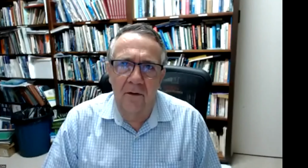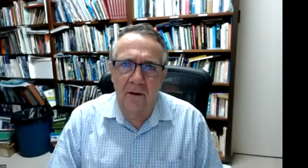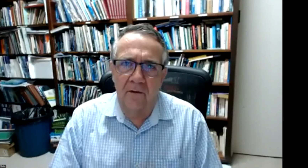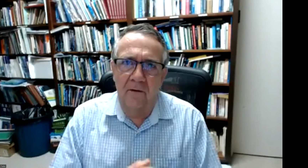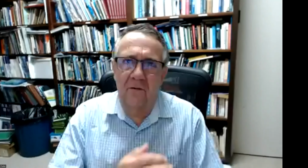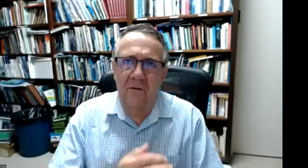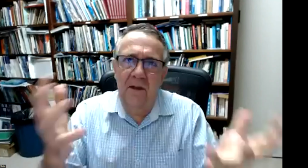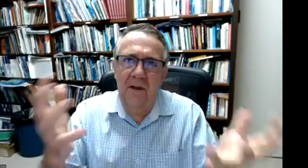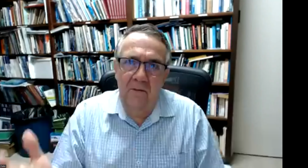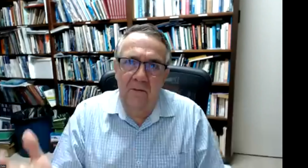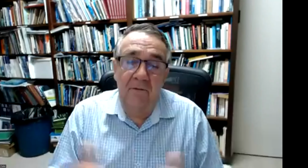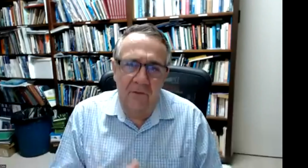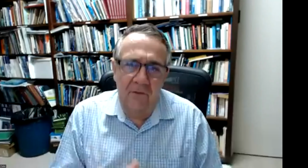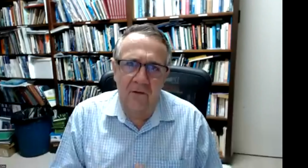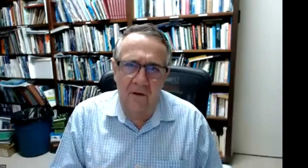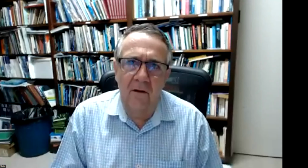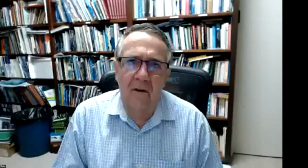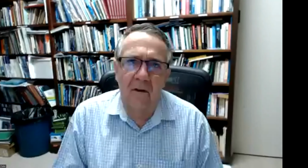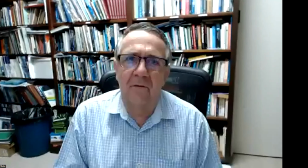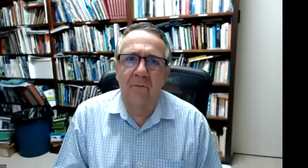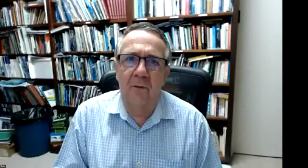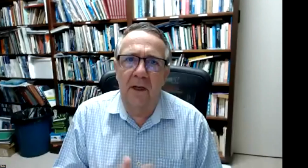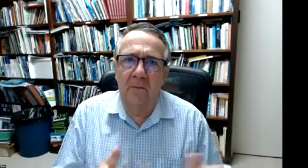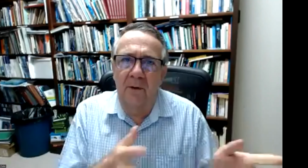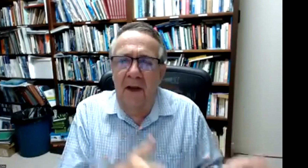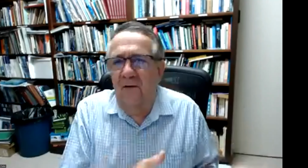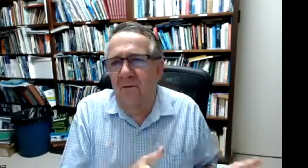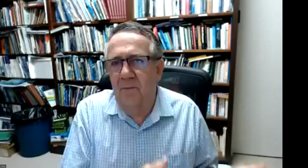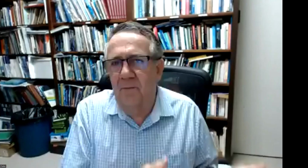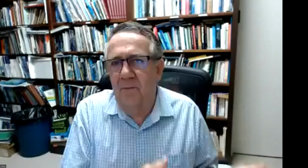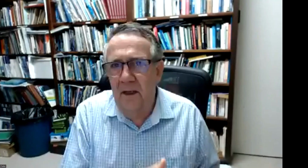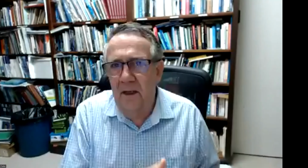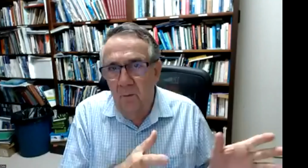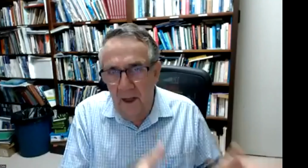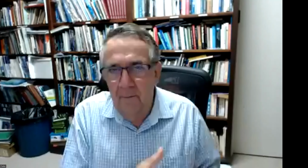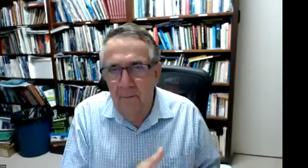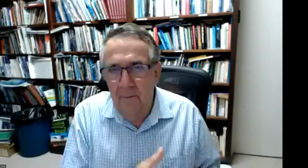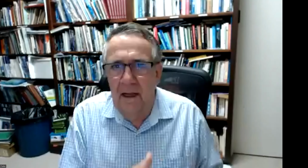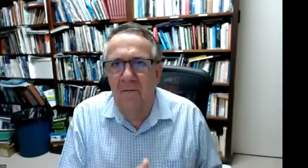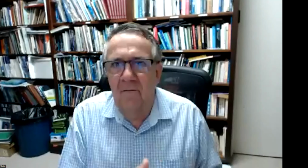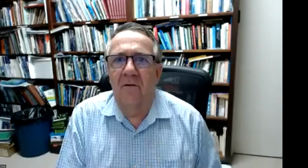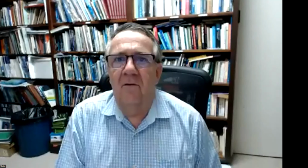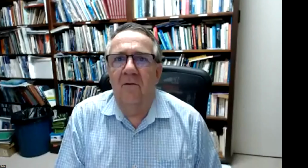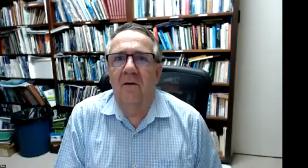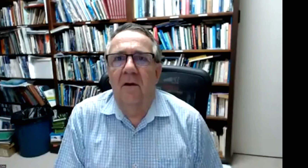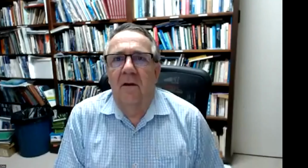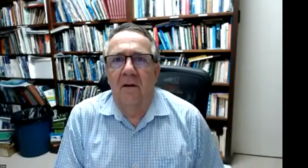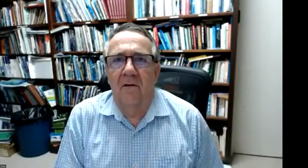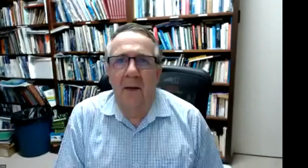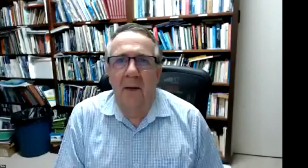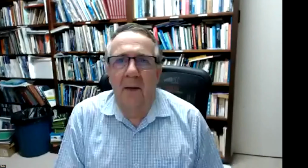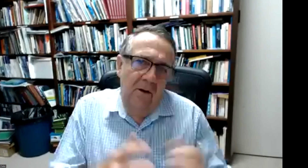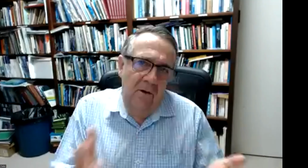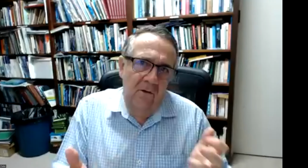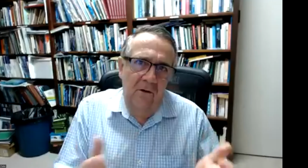that the infrastructure that is often put in place by well-meaning governments